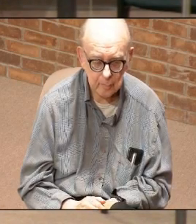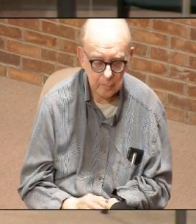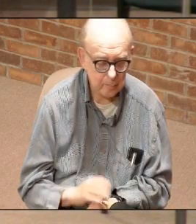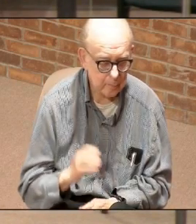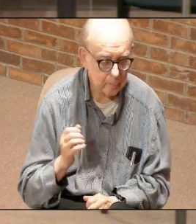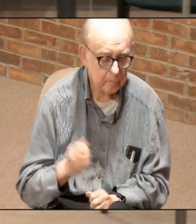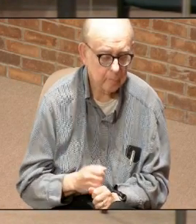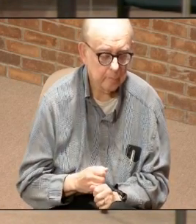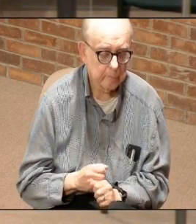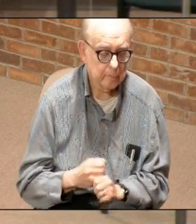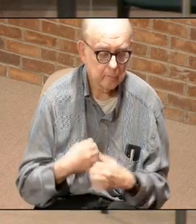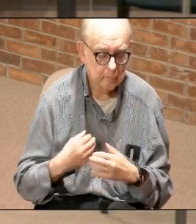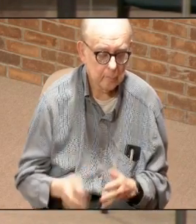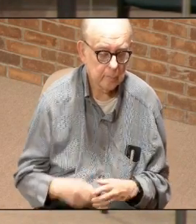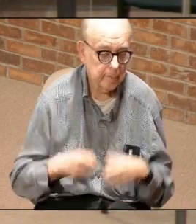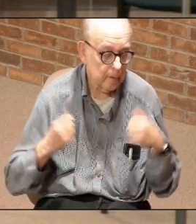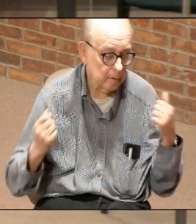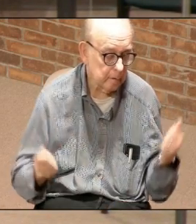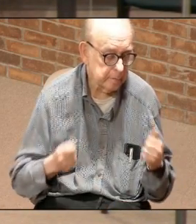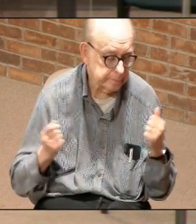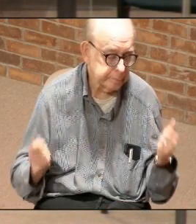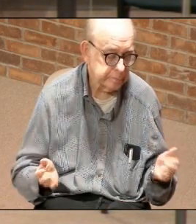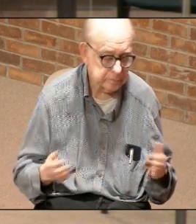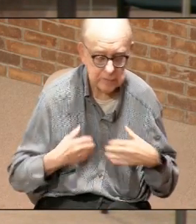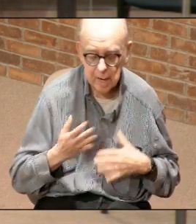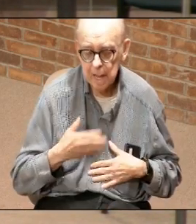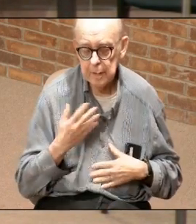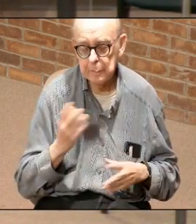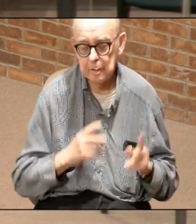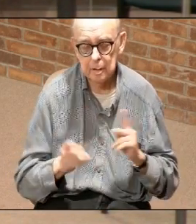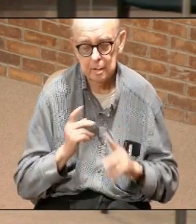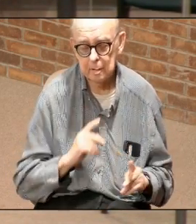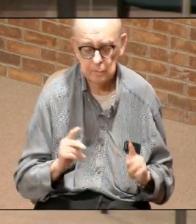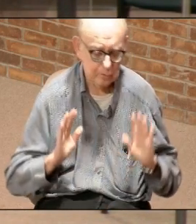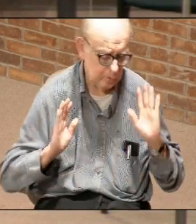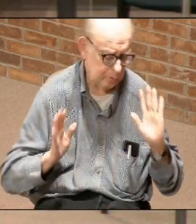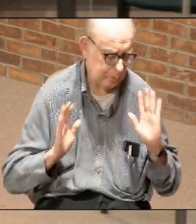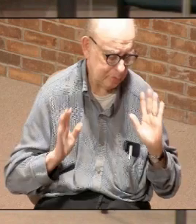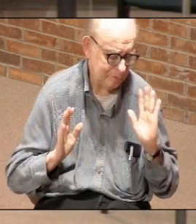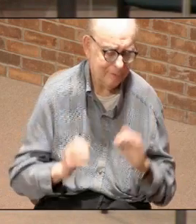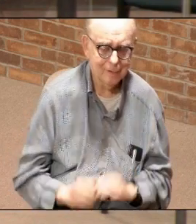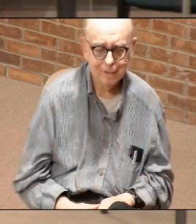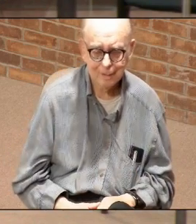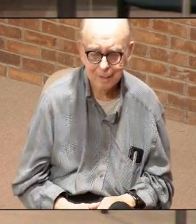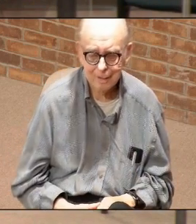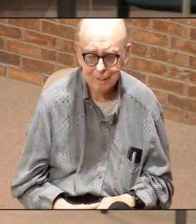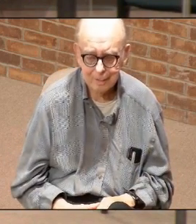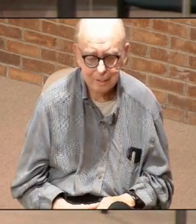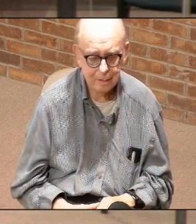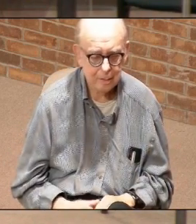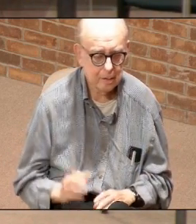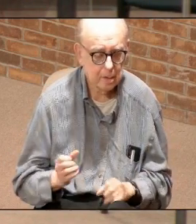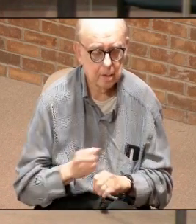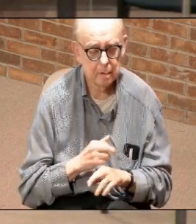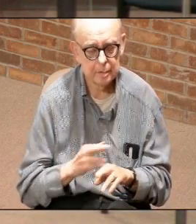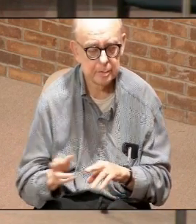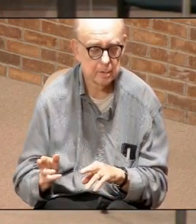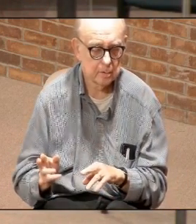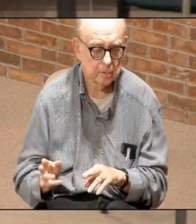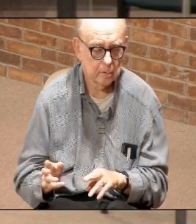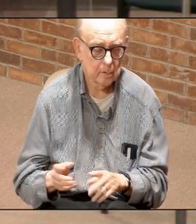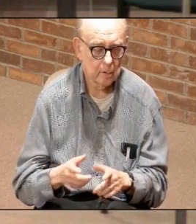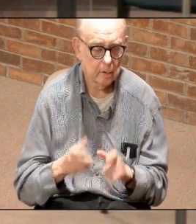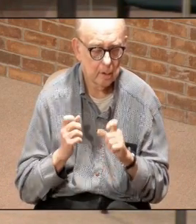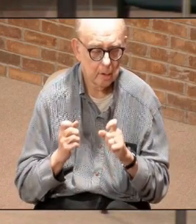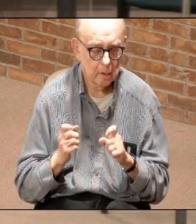And everybody's rejoicing and everybody's happy and everybody's ecstatic. We're getting ready and all of a